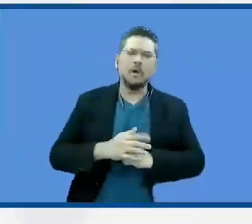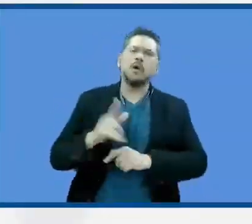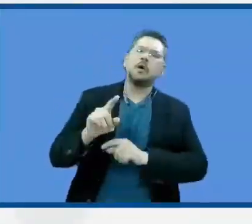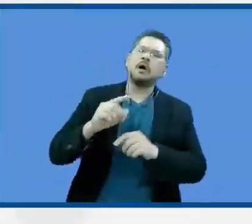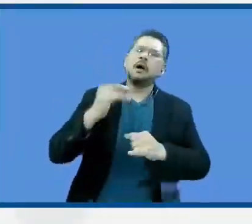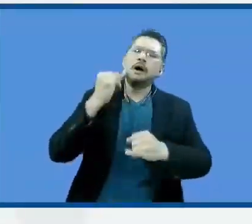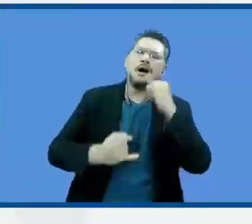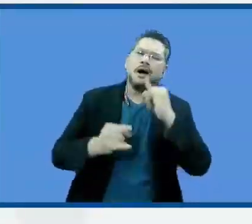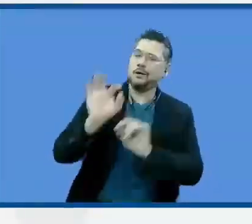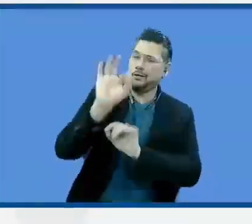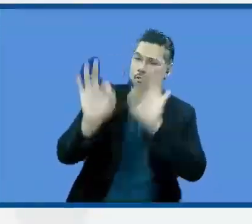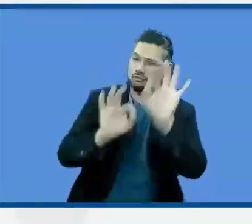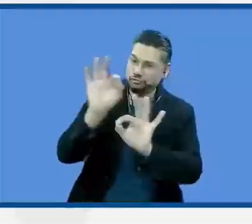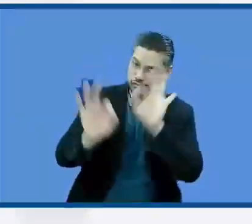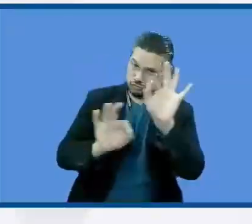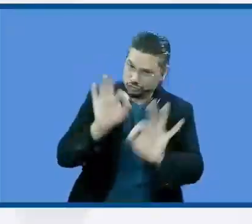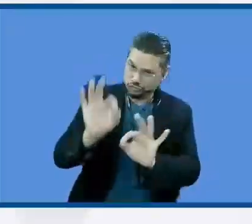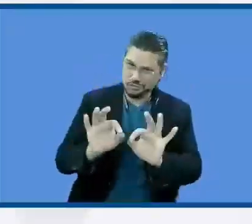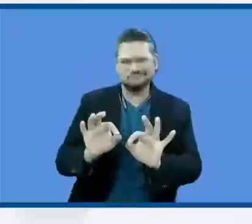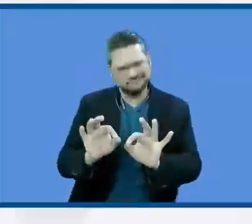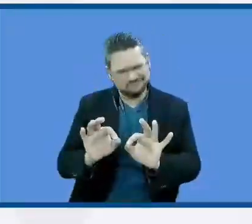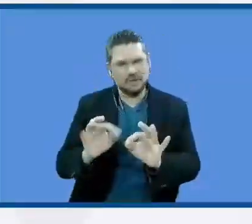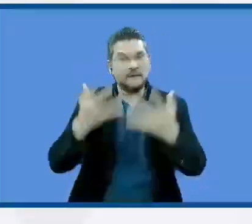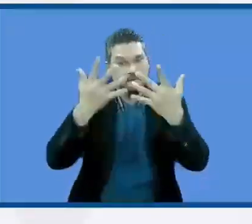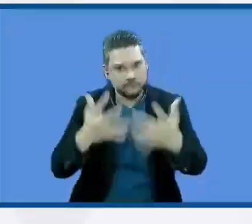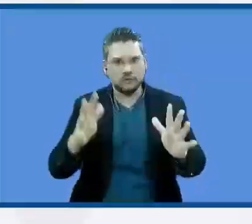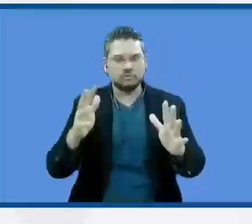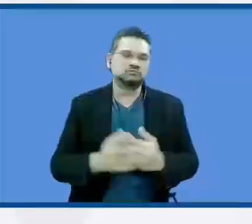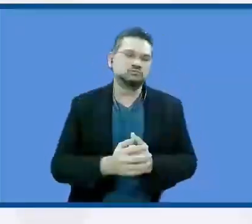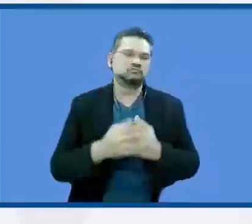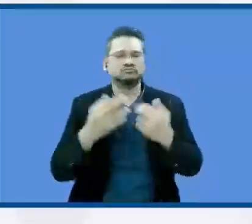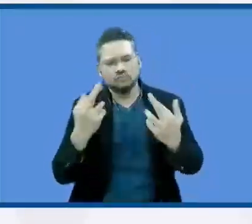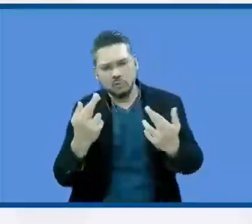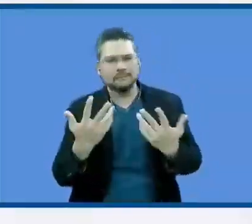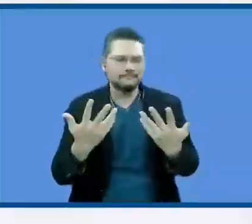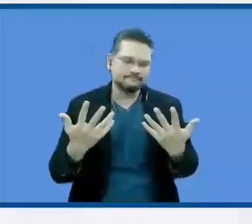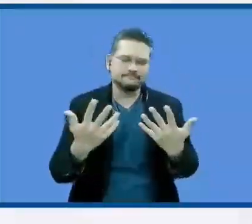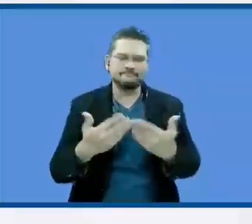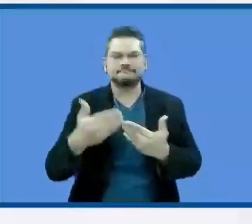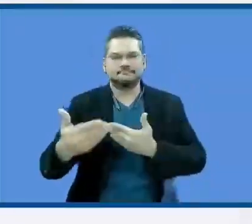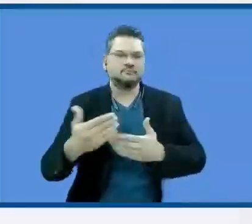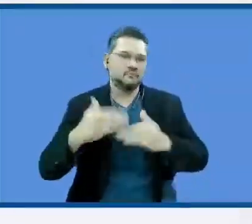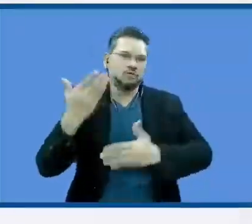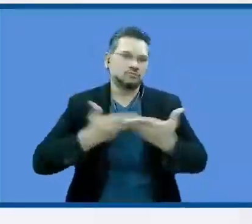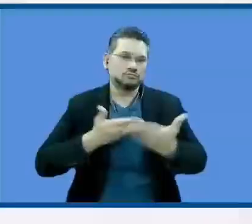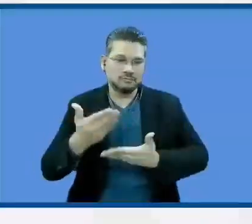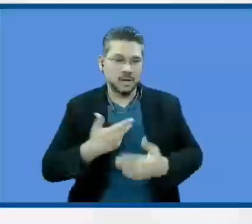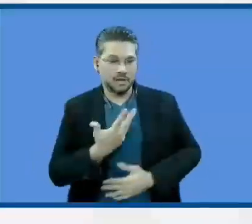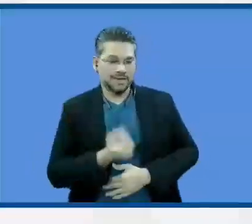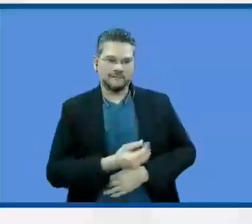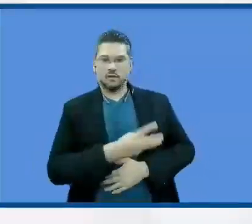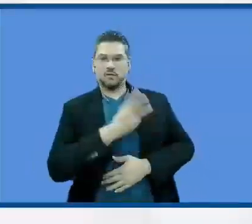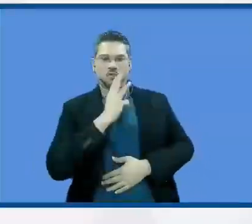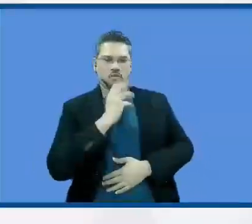we'll have a little bit of a discussion. We have water, no tea, but we will have a discussion. I'm going to